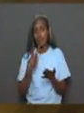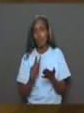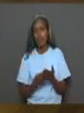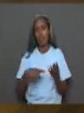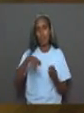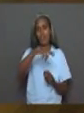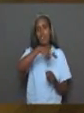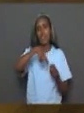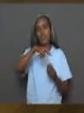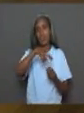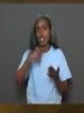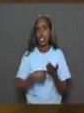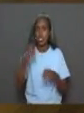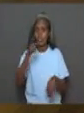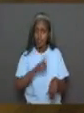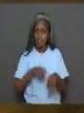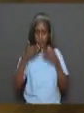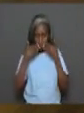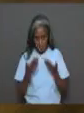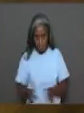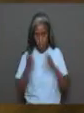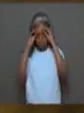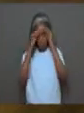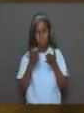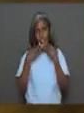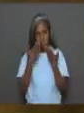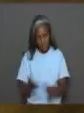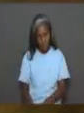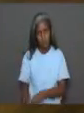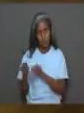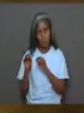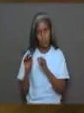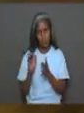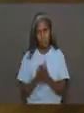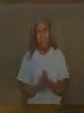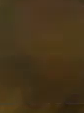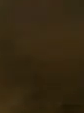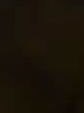a revolution. Until then, thank you, teacher. Thank you, students.